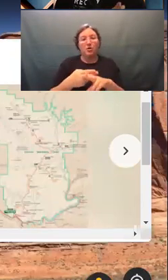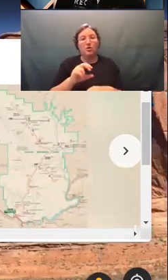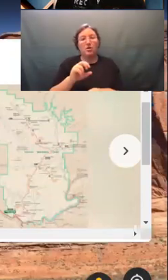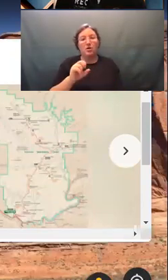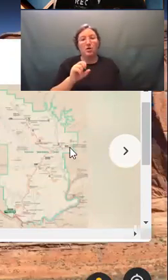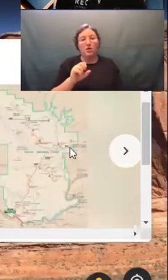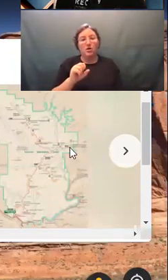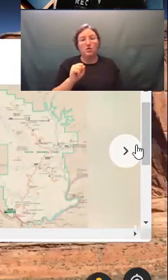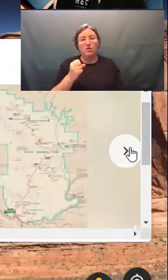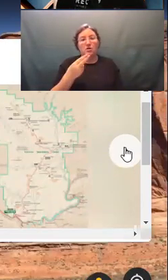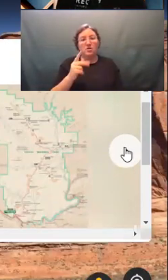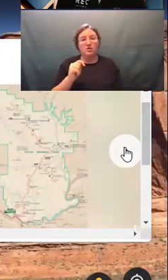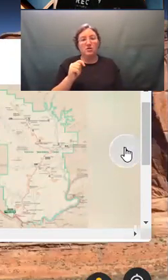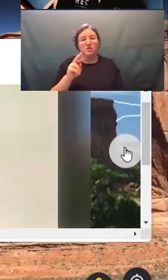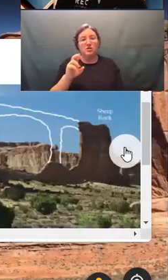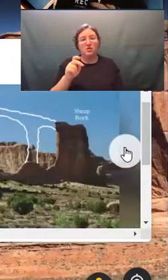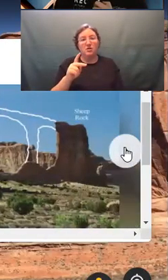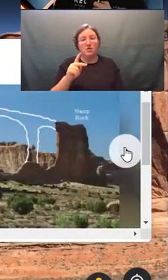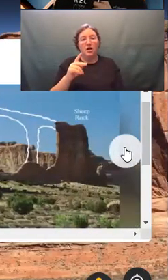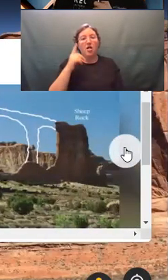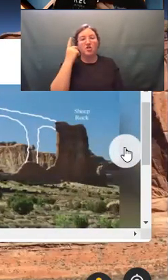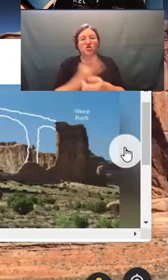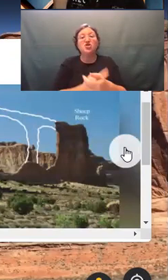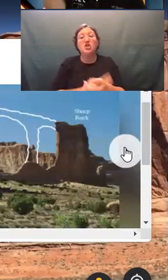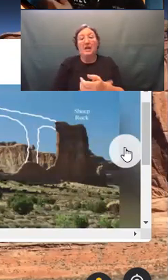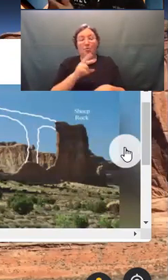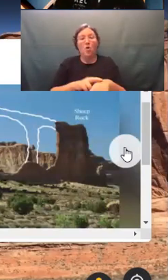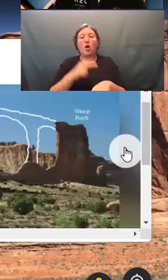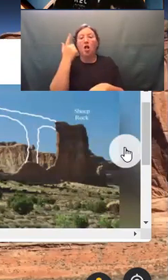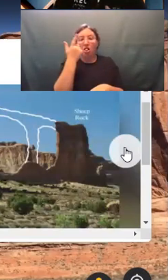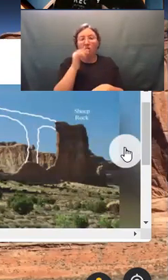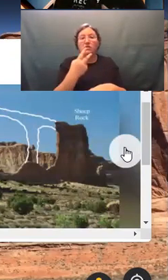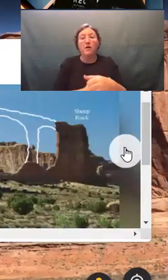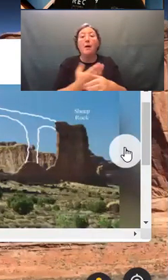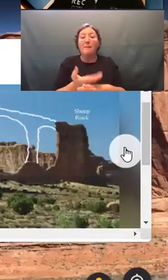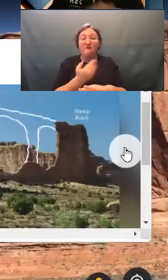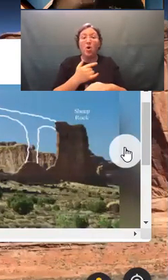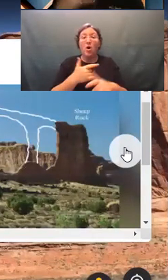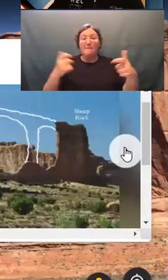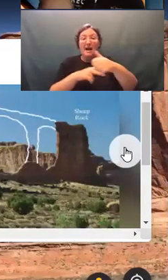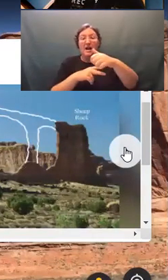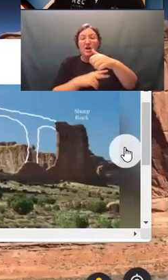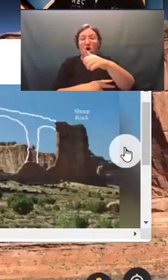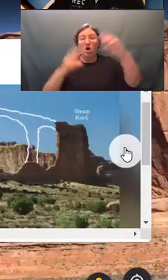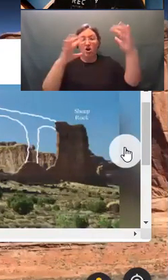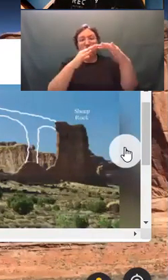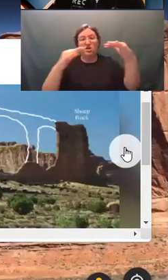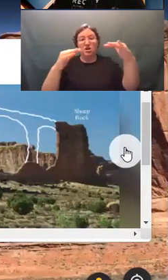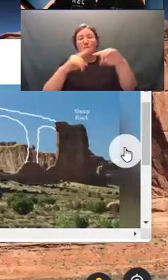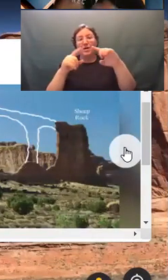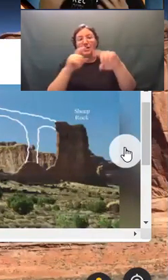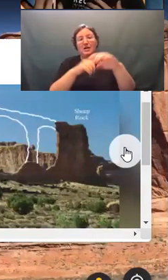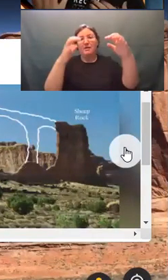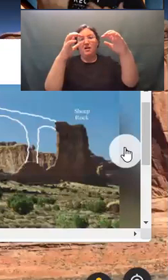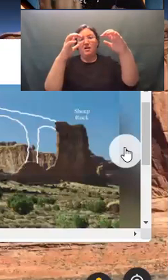name is so spot on. It looks exactly like a sheep. And fun fact, it used to be a massive arch. However, over the course of time